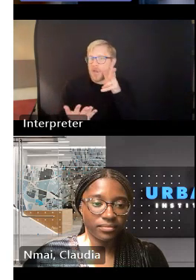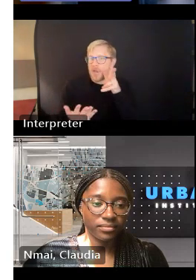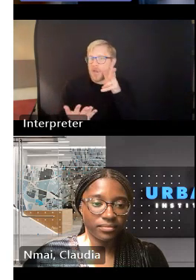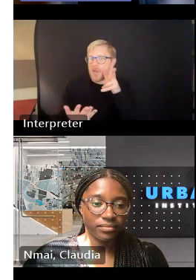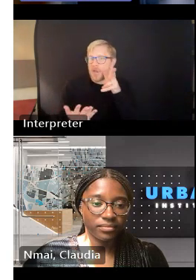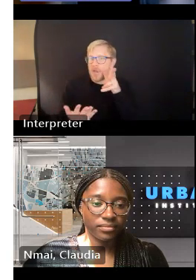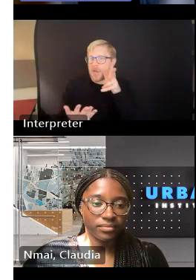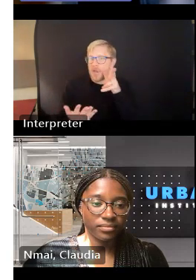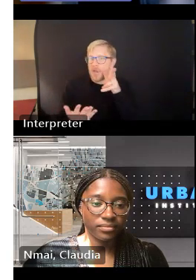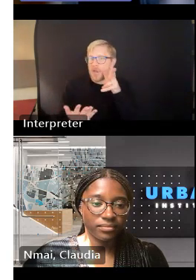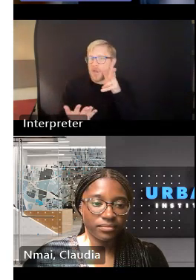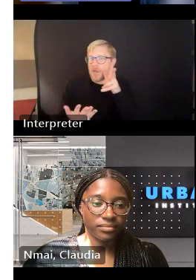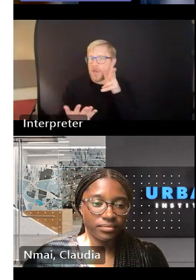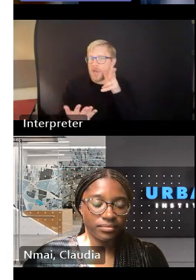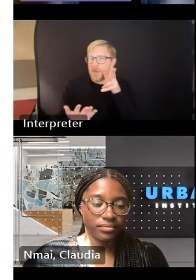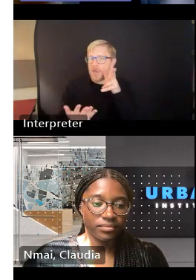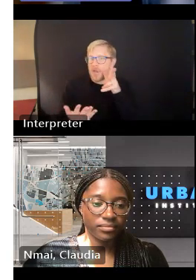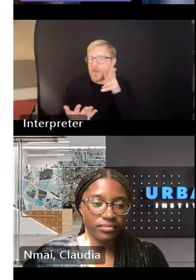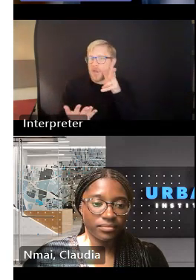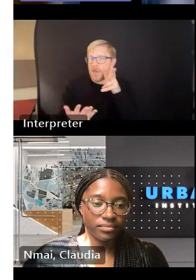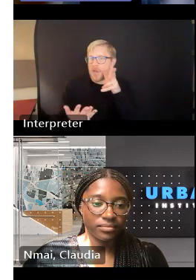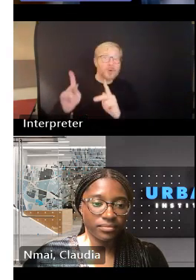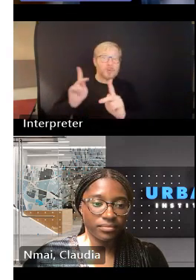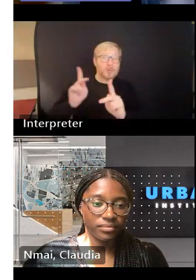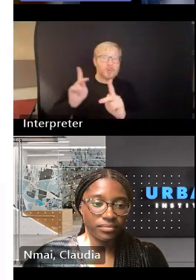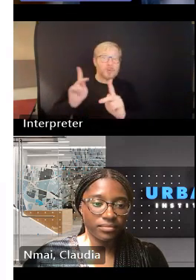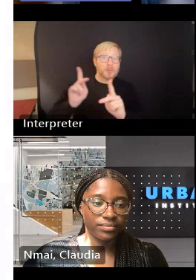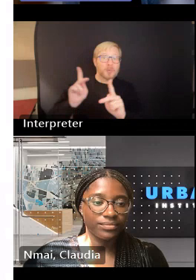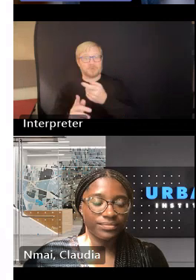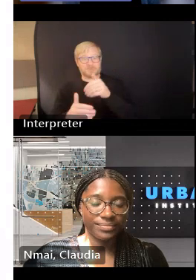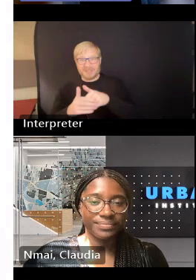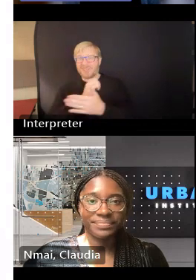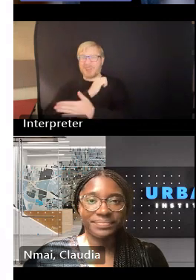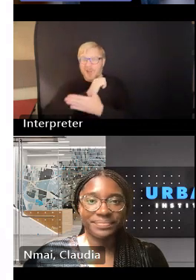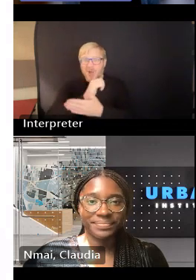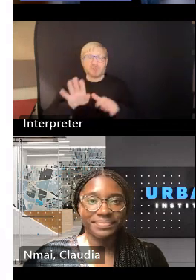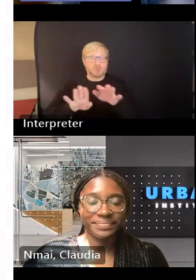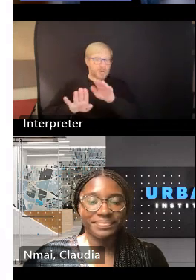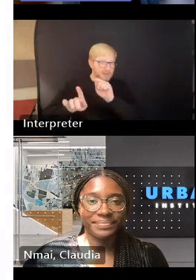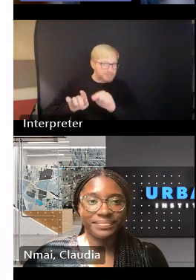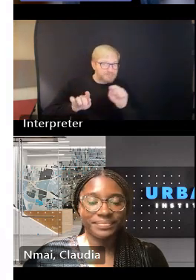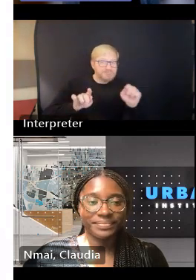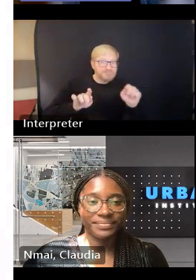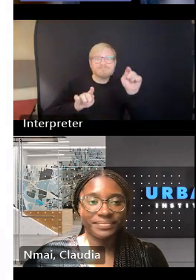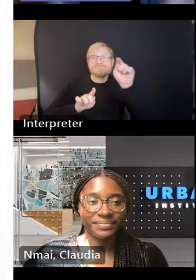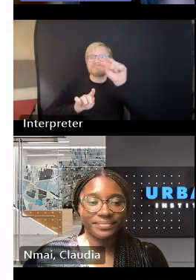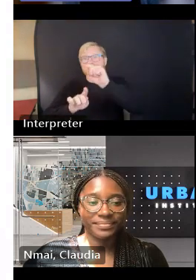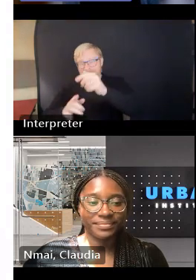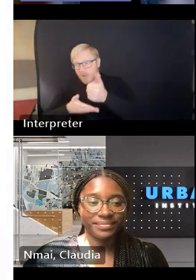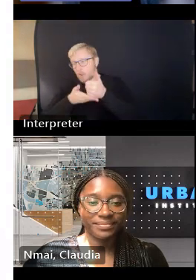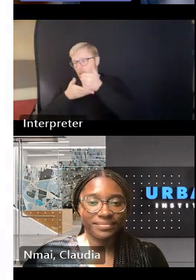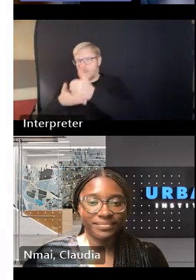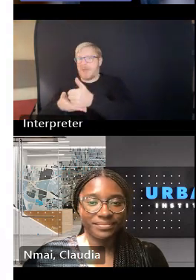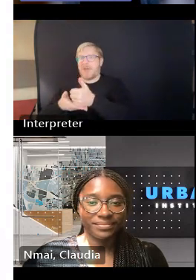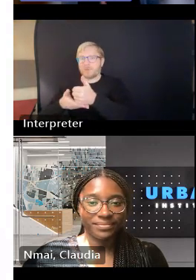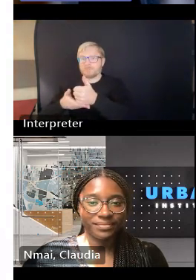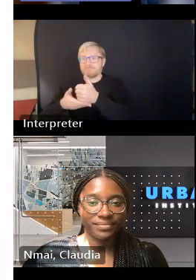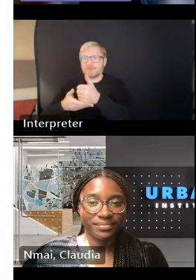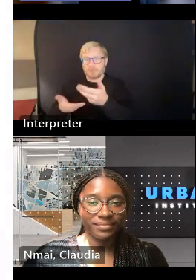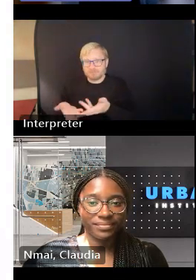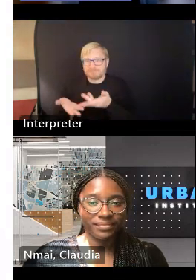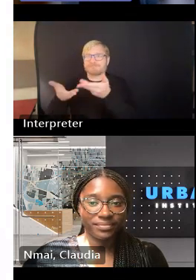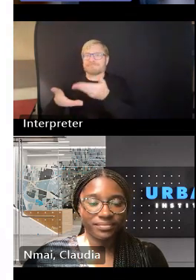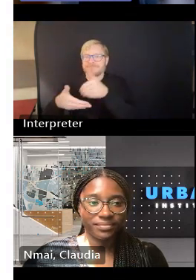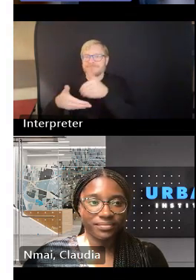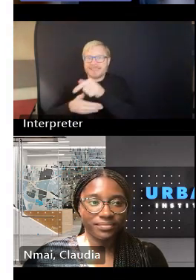the country who again were instrumental in making this study happen. So that